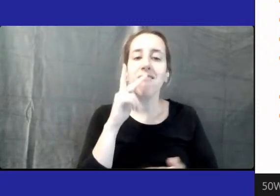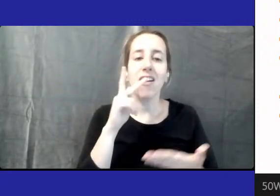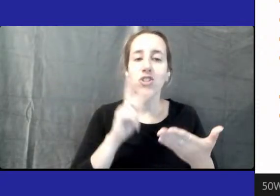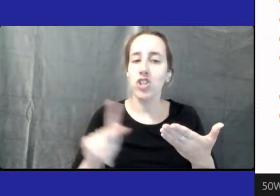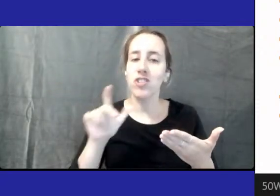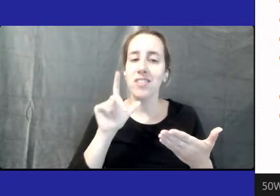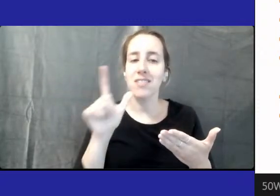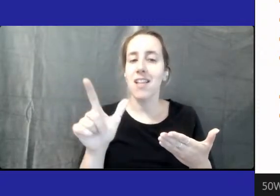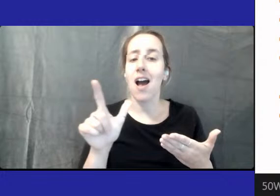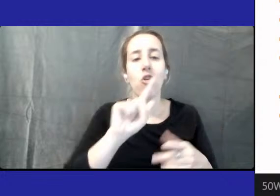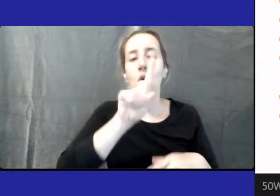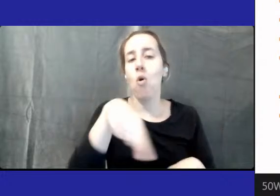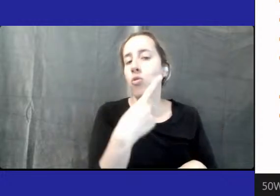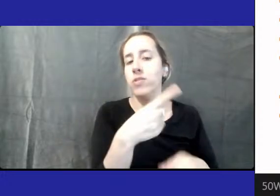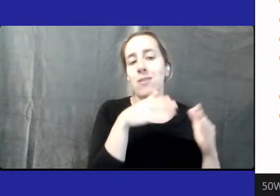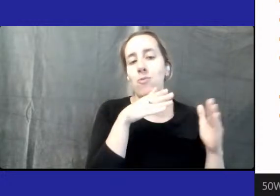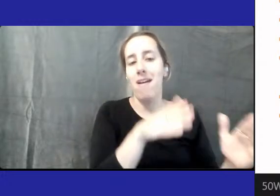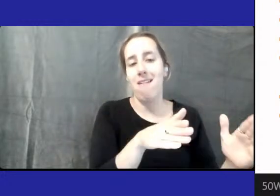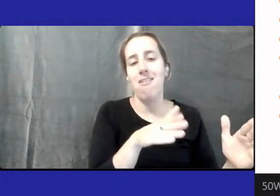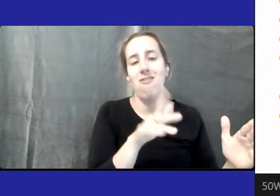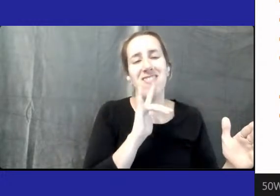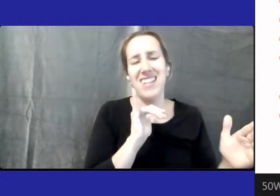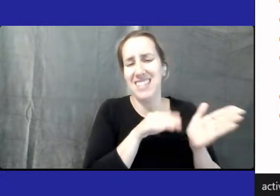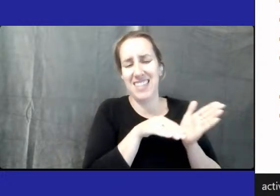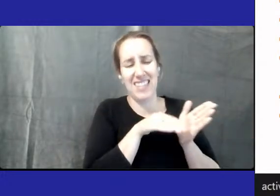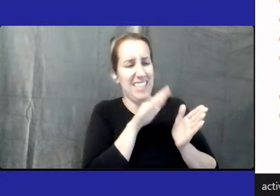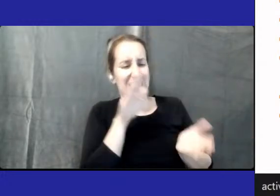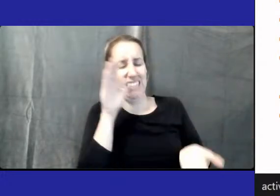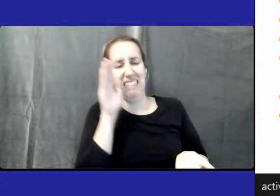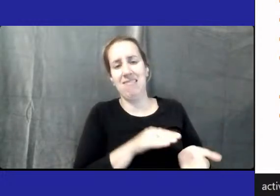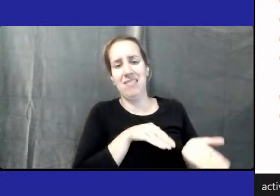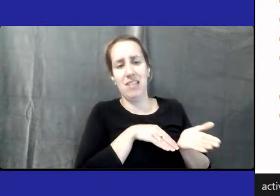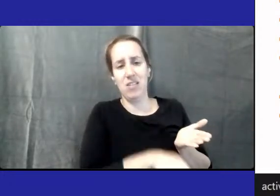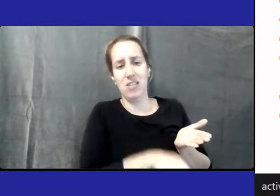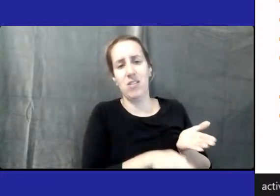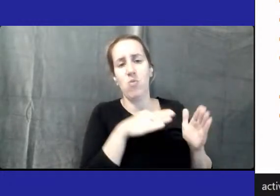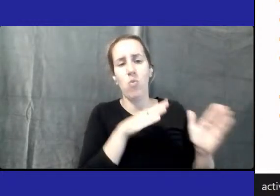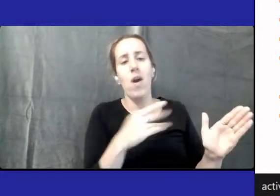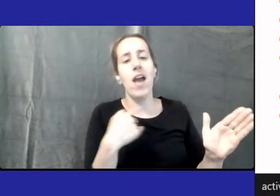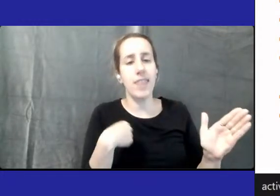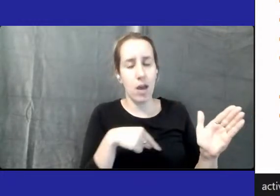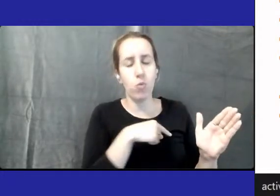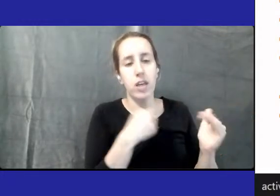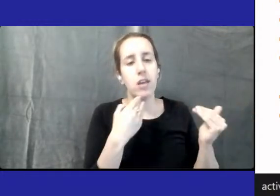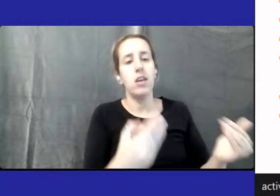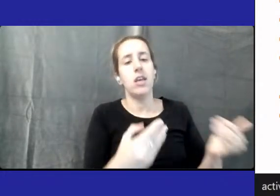minority mechanism of how people redetermine themselves. The major mechanism is our